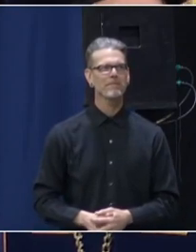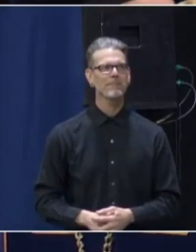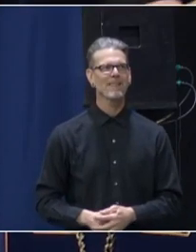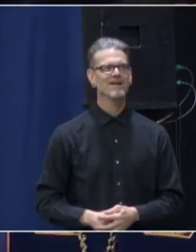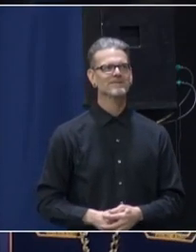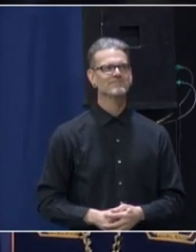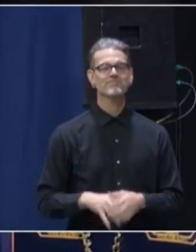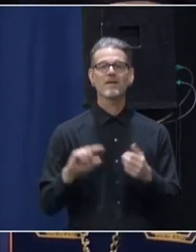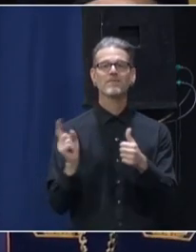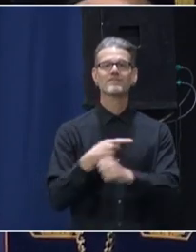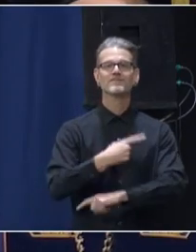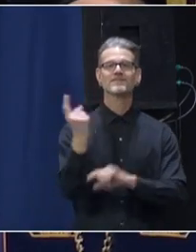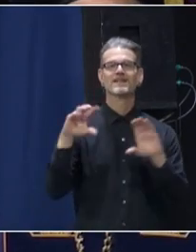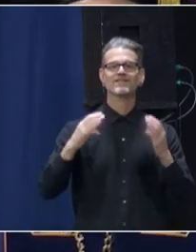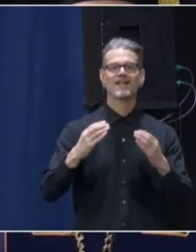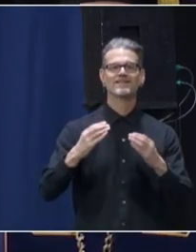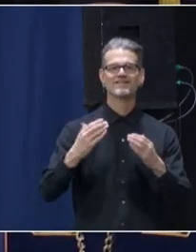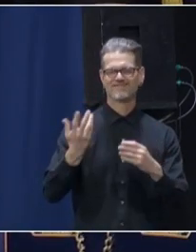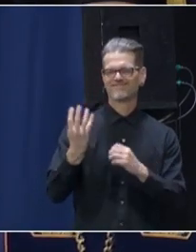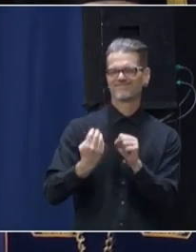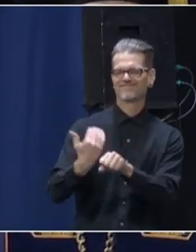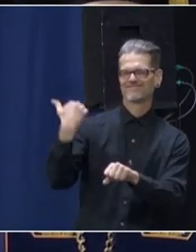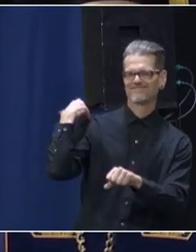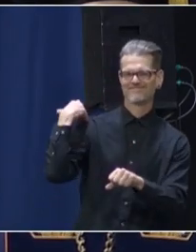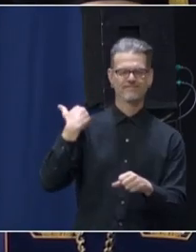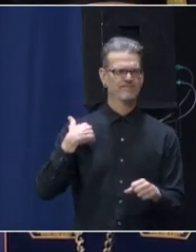On my first day of class at UNC, I was